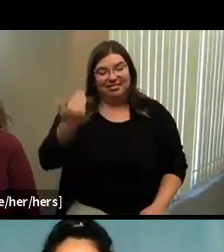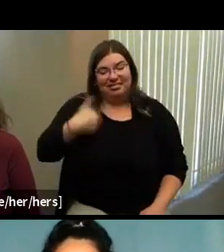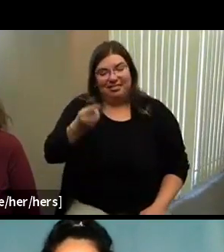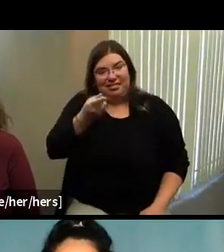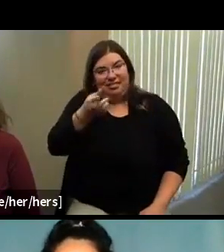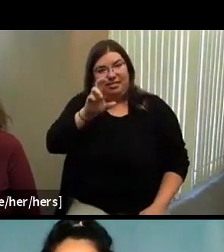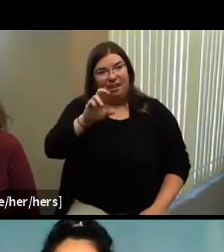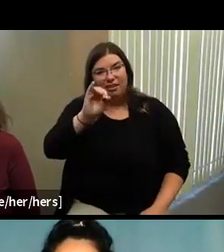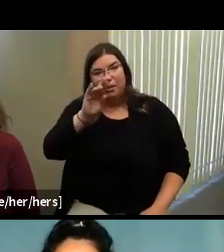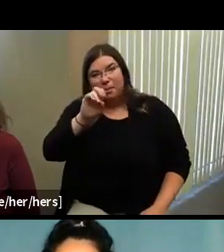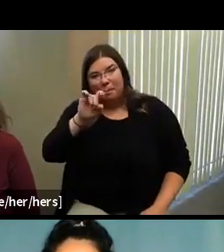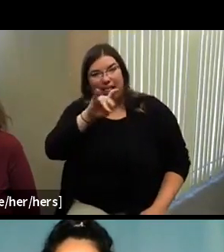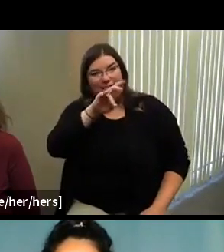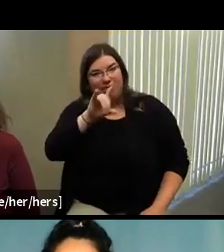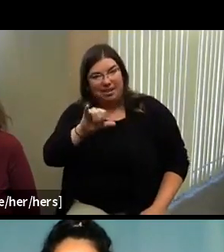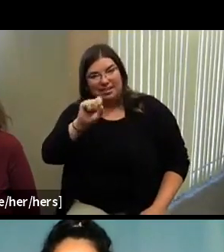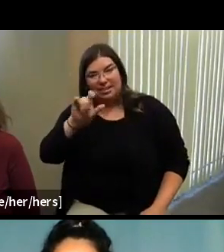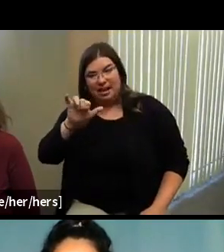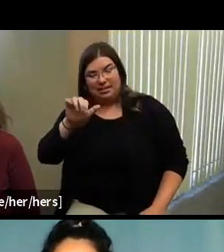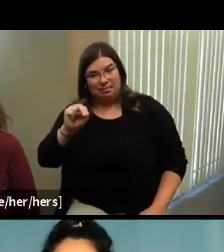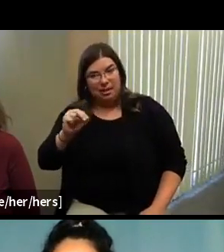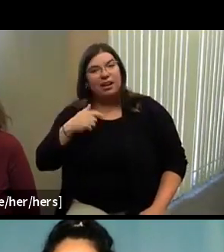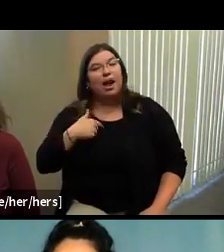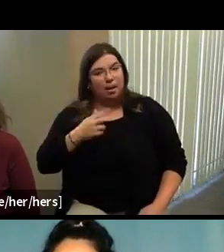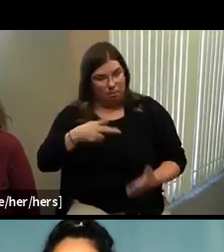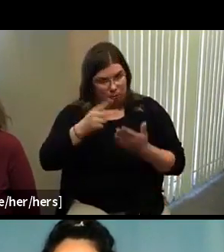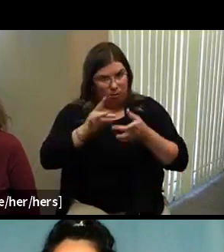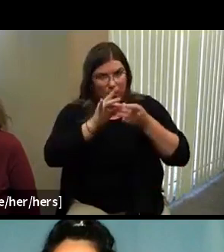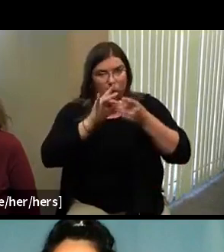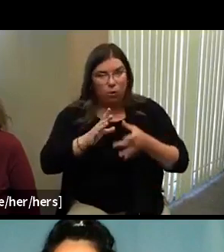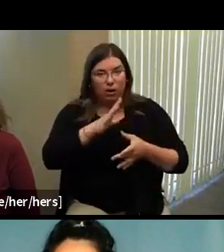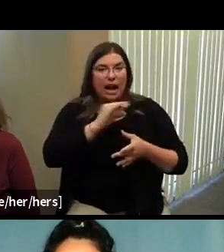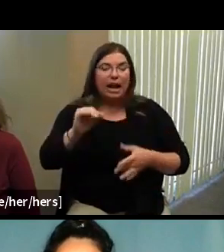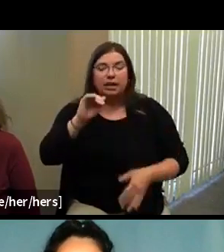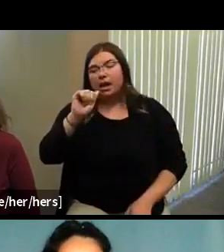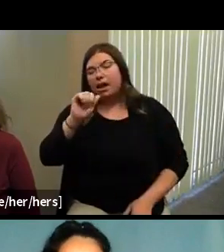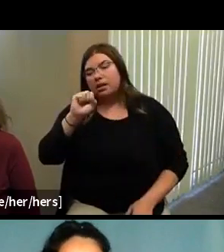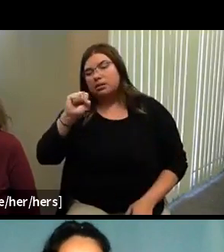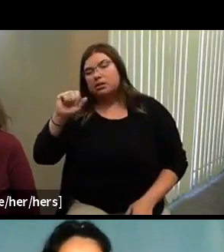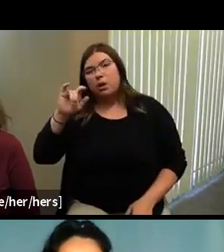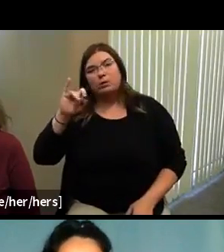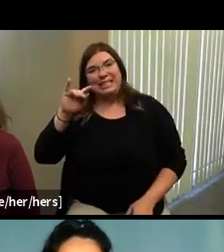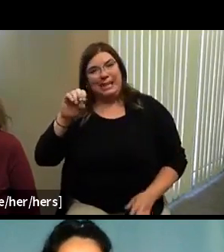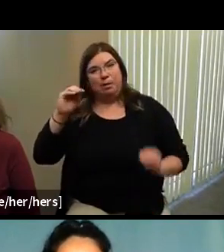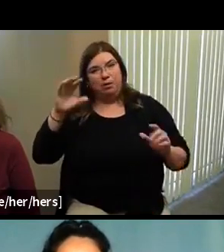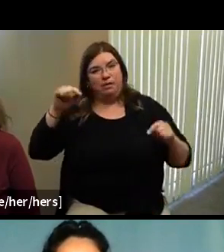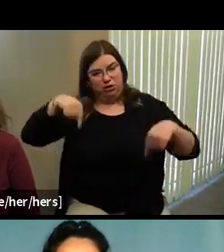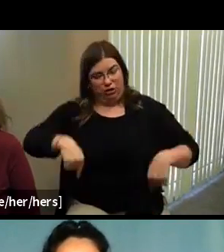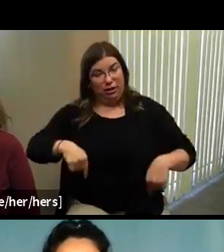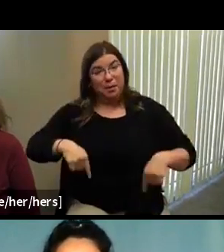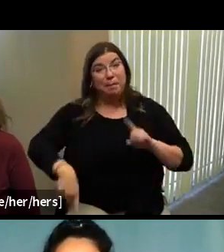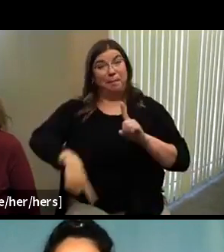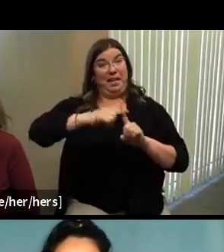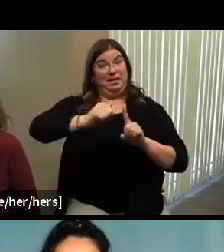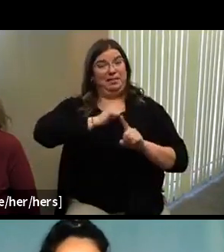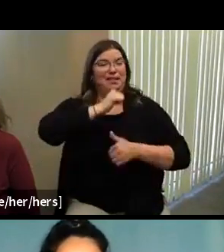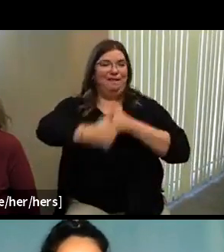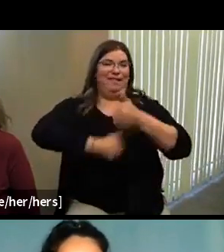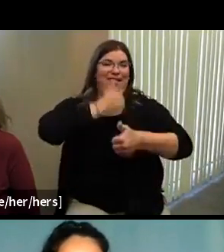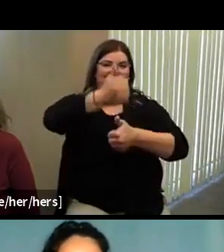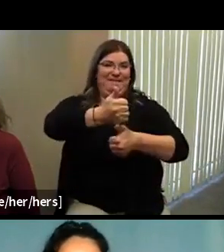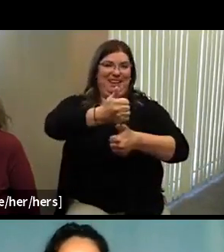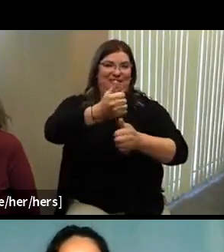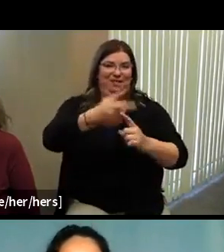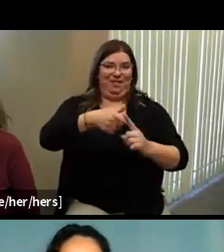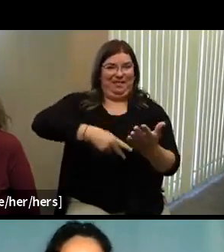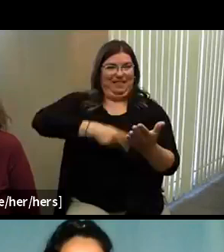program coordinator and associate professor here at Bloomsburg University, and I'm also an alumni from this program. So I've